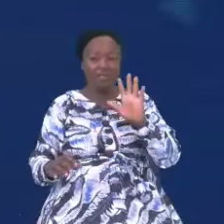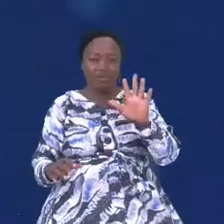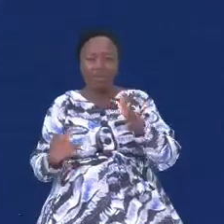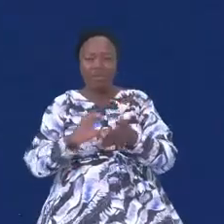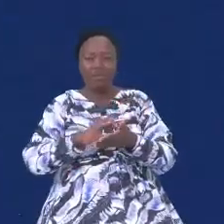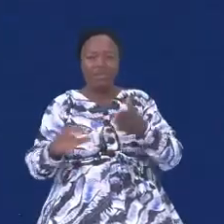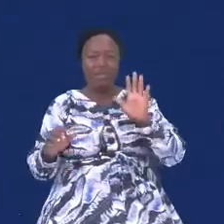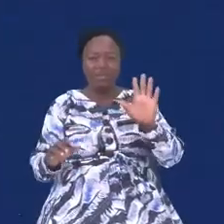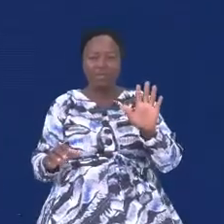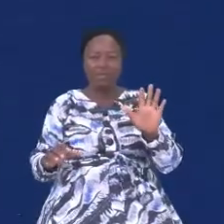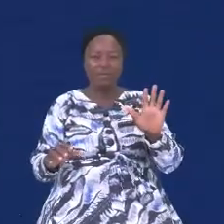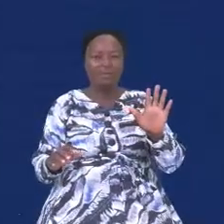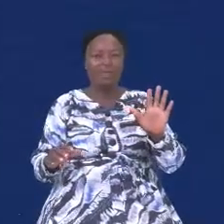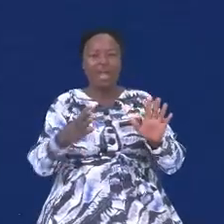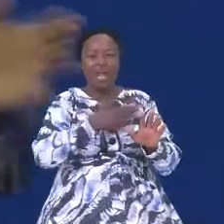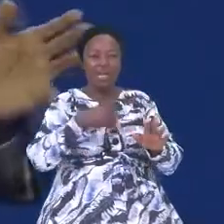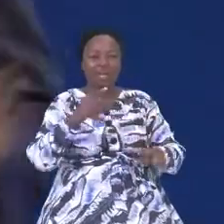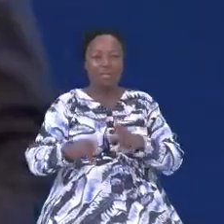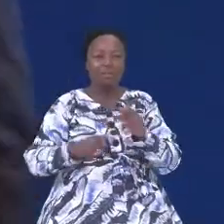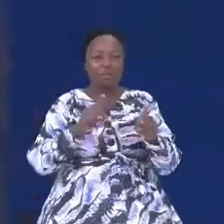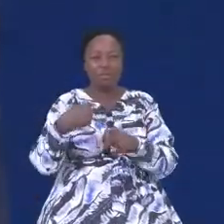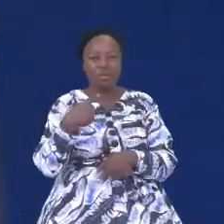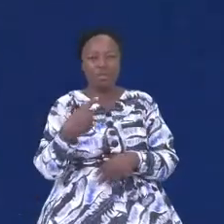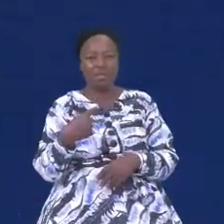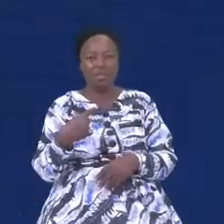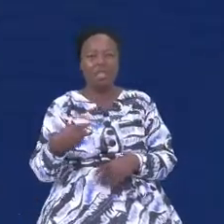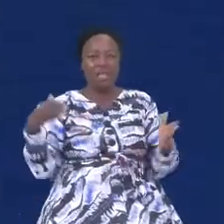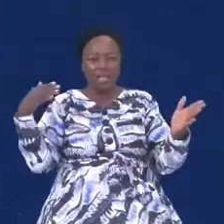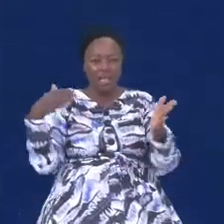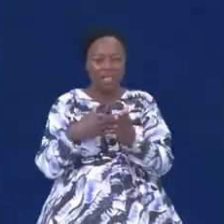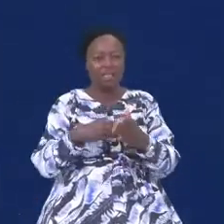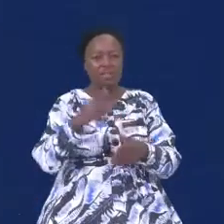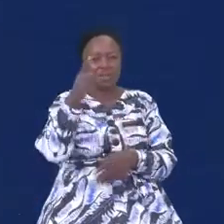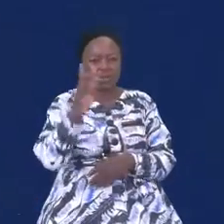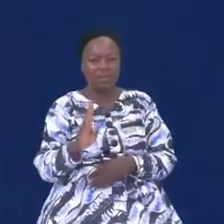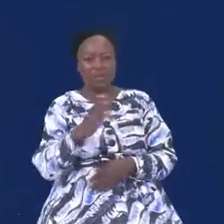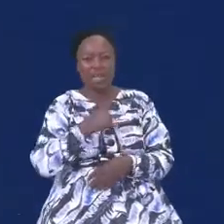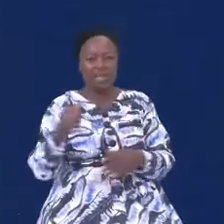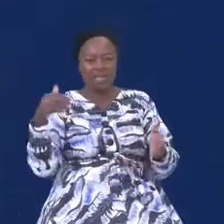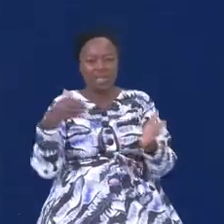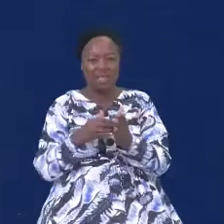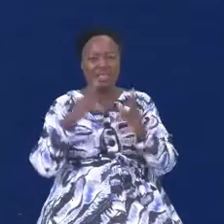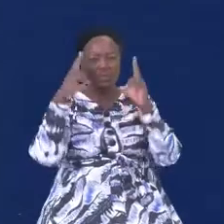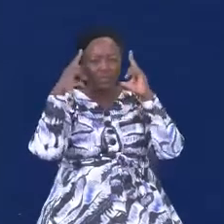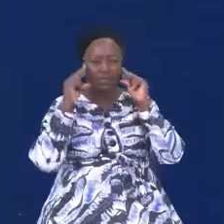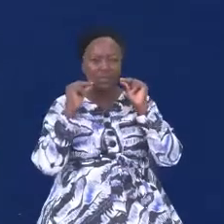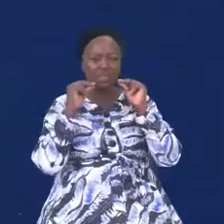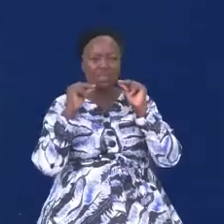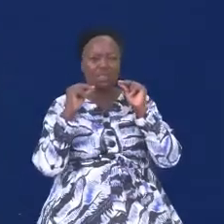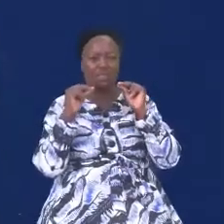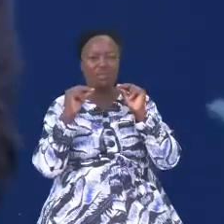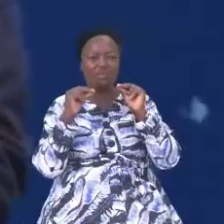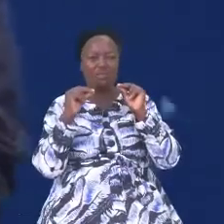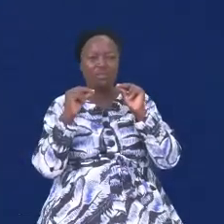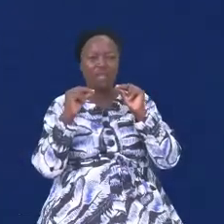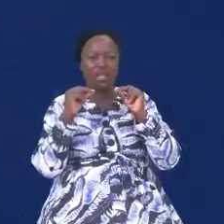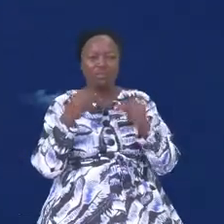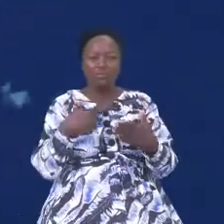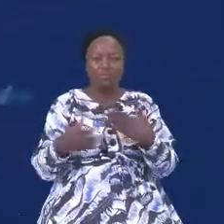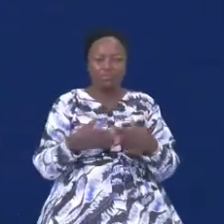verse 5, and the people speak against God and against Moses.